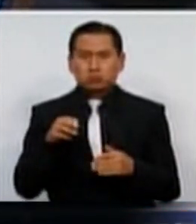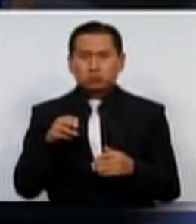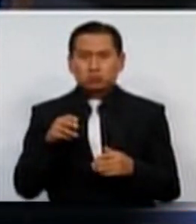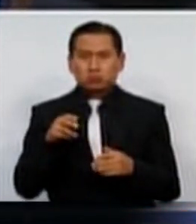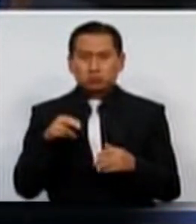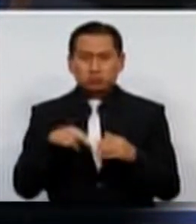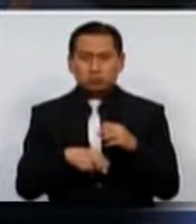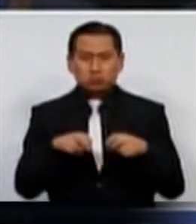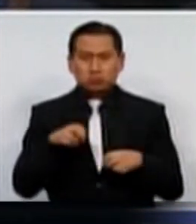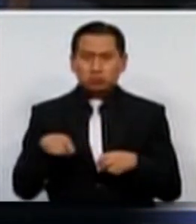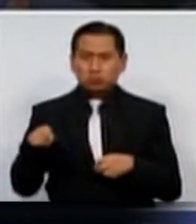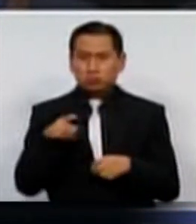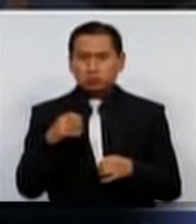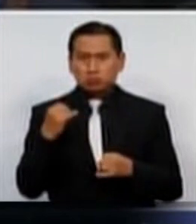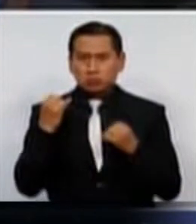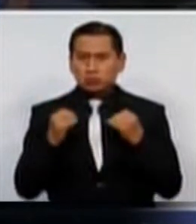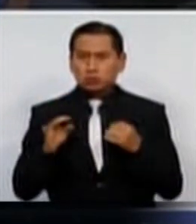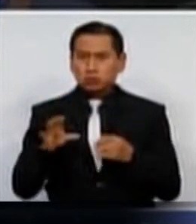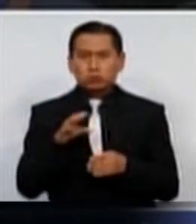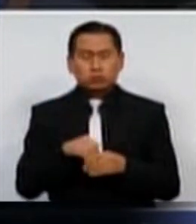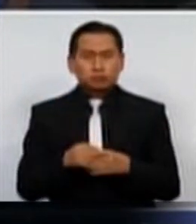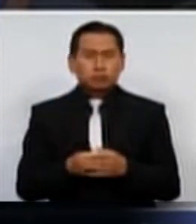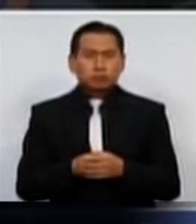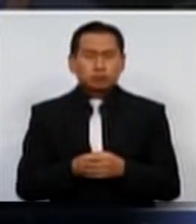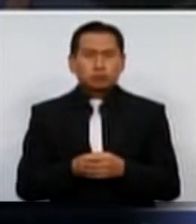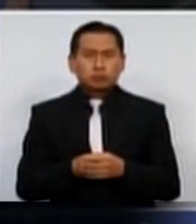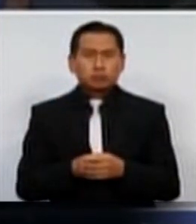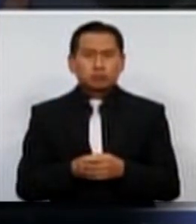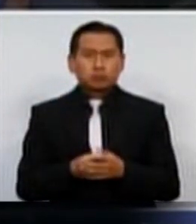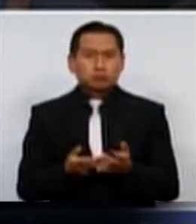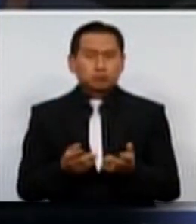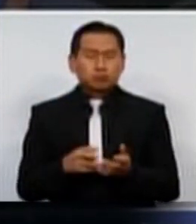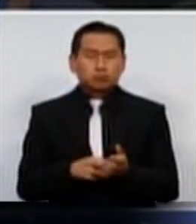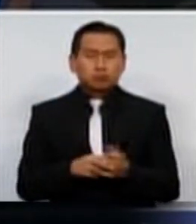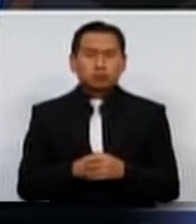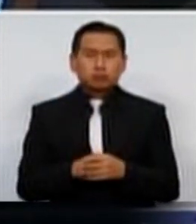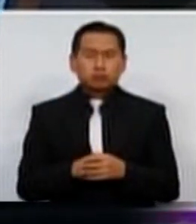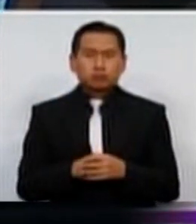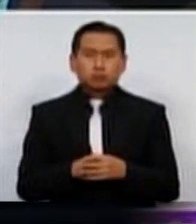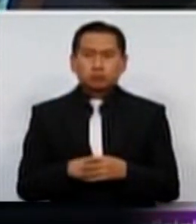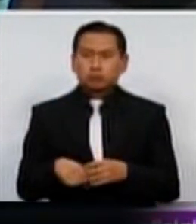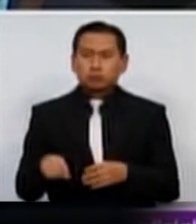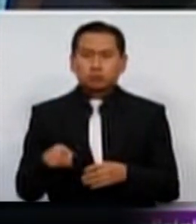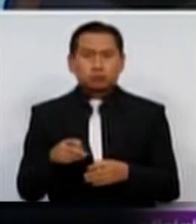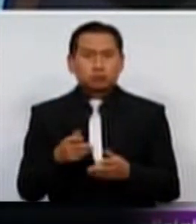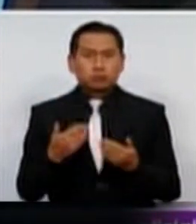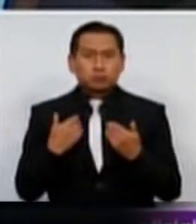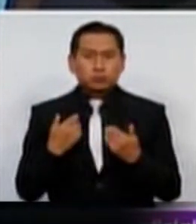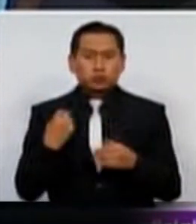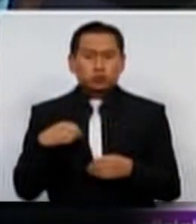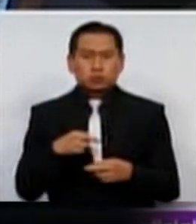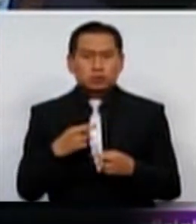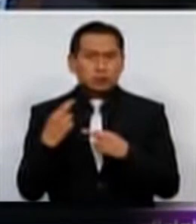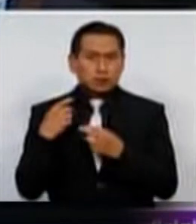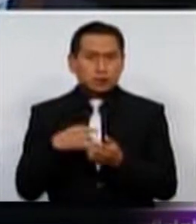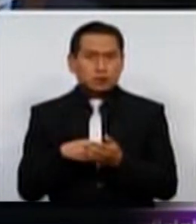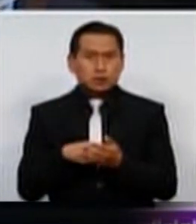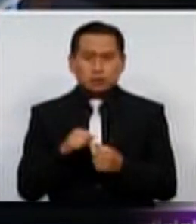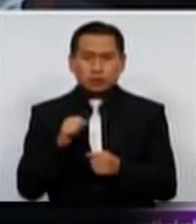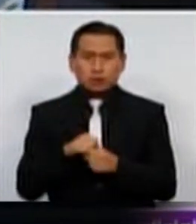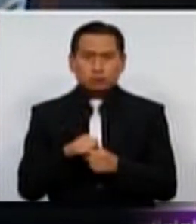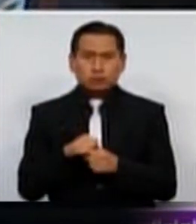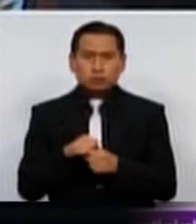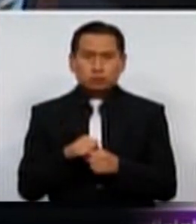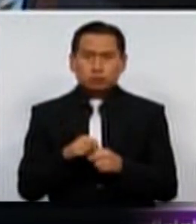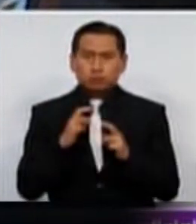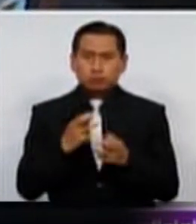of the parks and markets and collecting all of their concerns, and therefore we have the obligation to